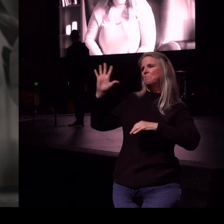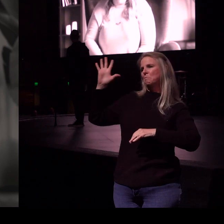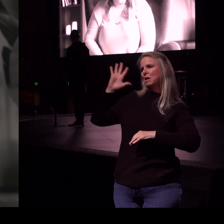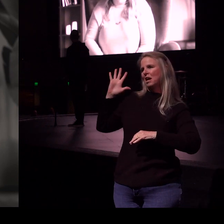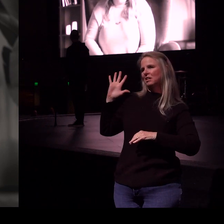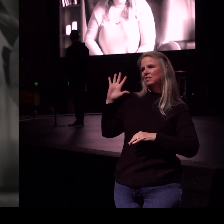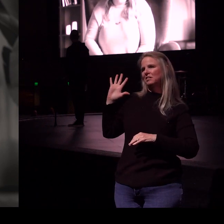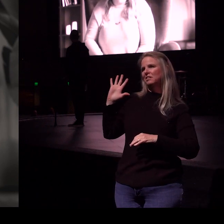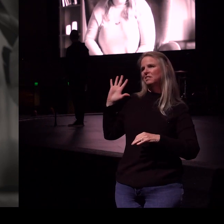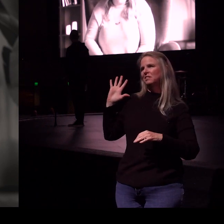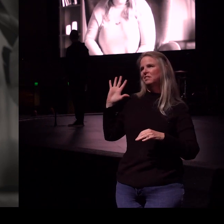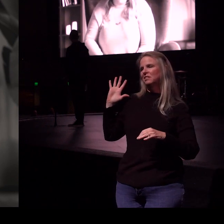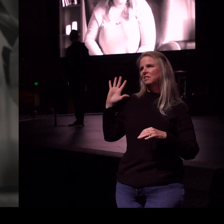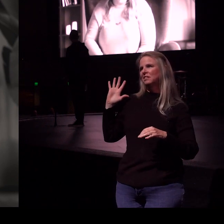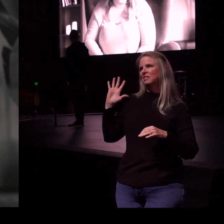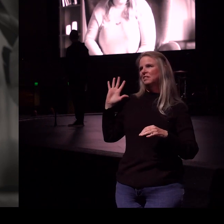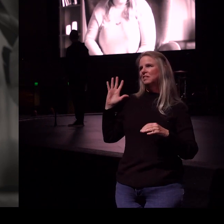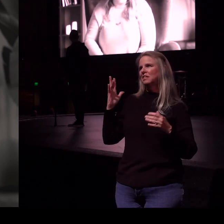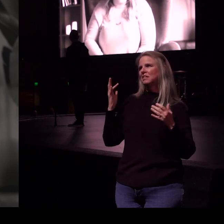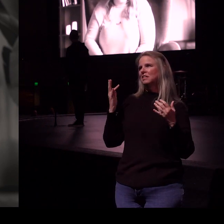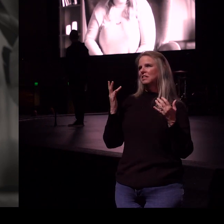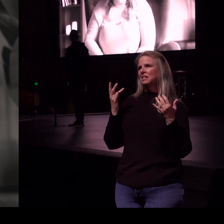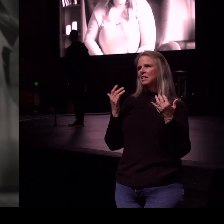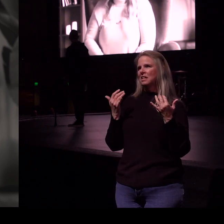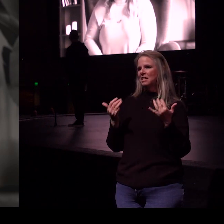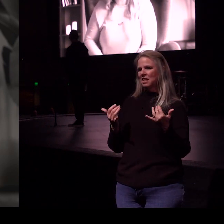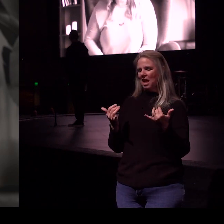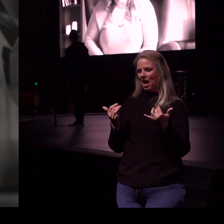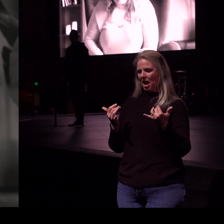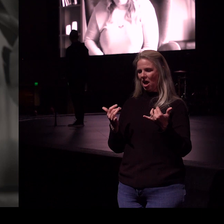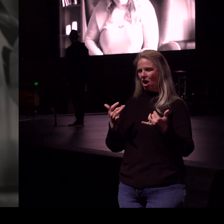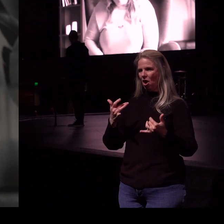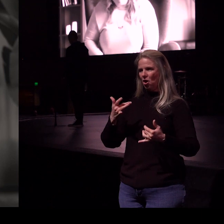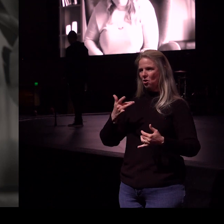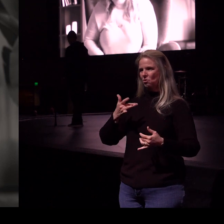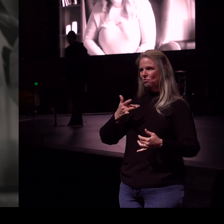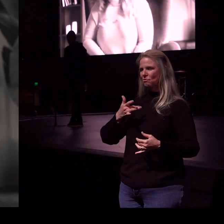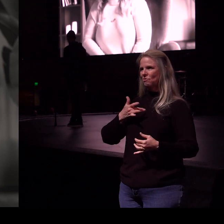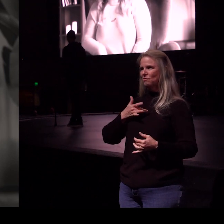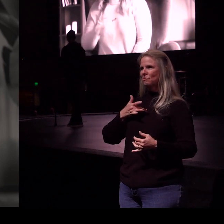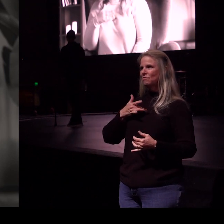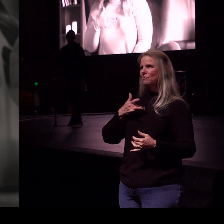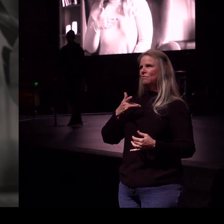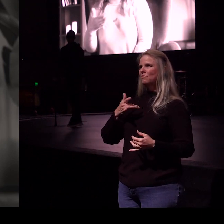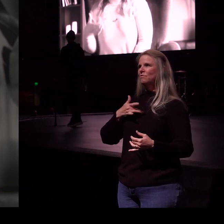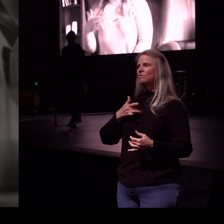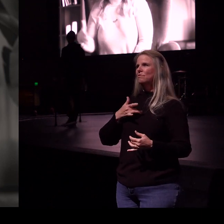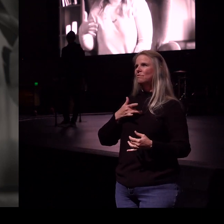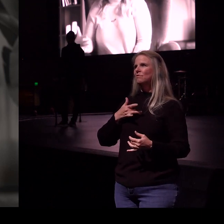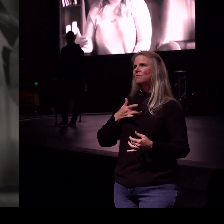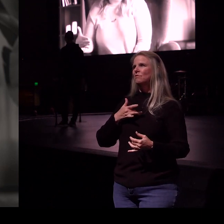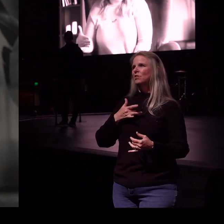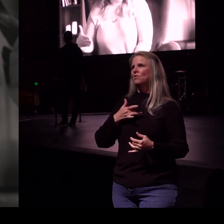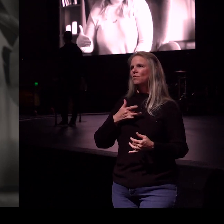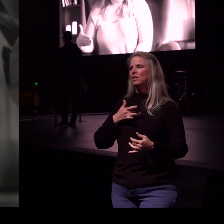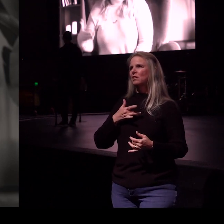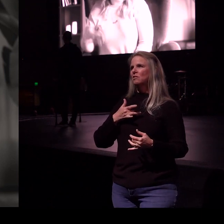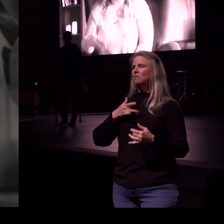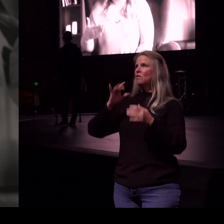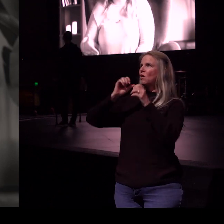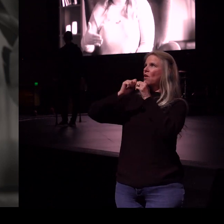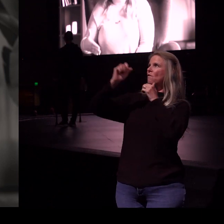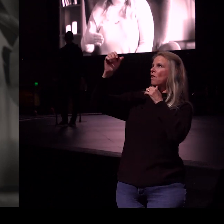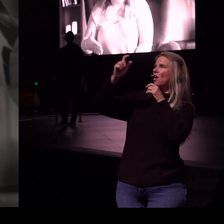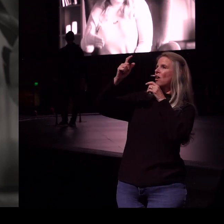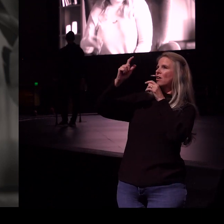Now, I mean, you can feel lost for a moment, but you also know